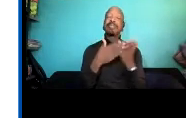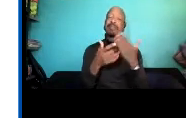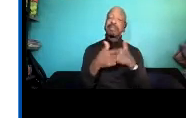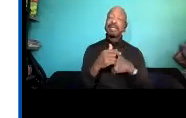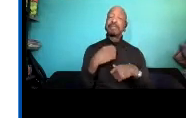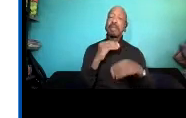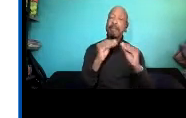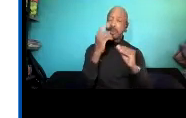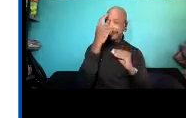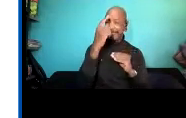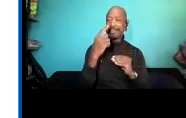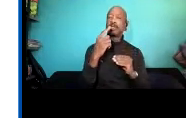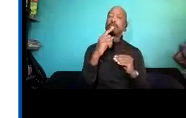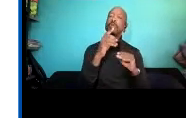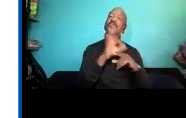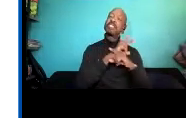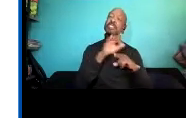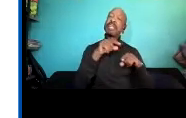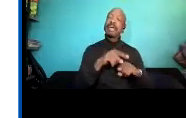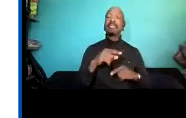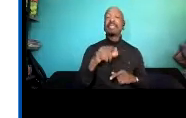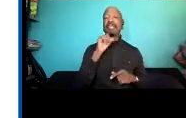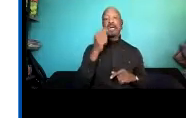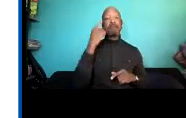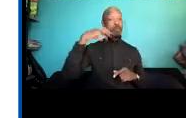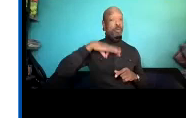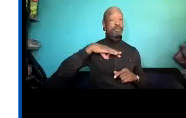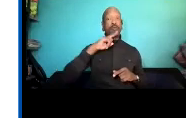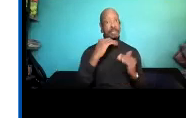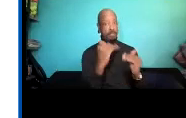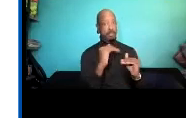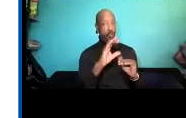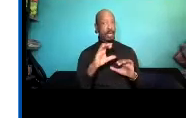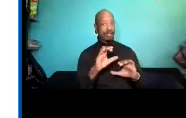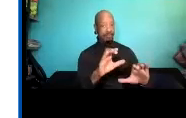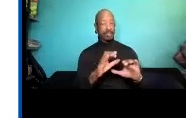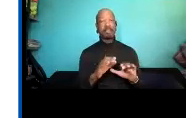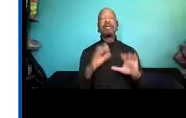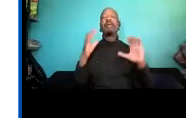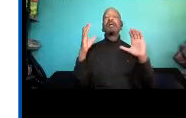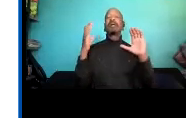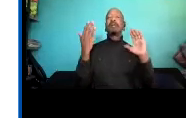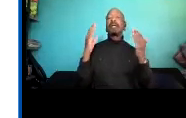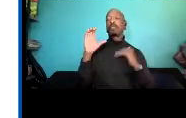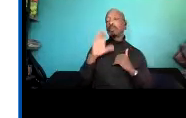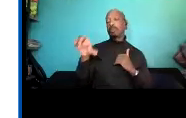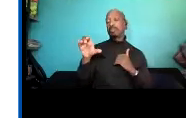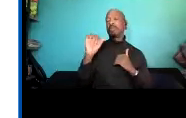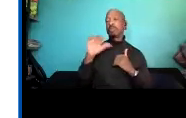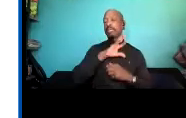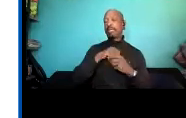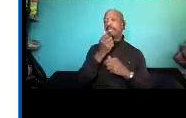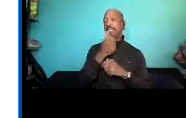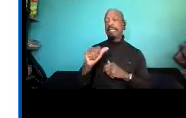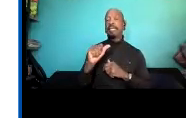be a nonprofit, but that limits your activities, as opposed to a cooperative corporation where you can engage in any lawful